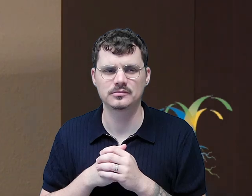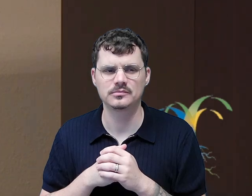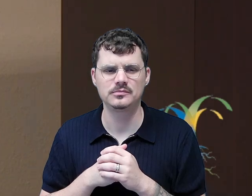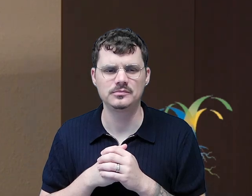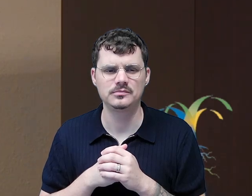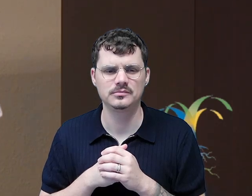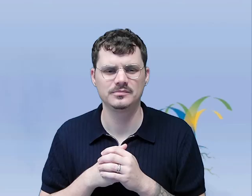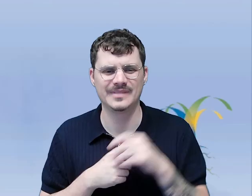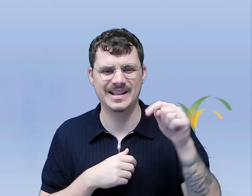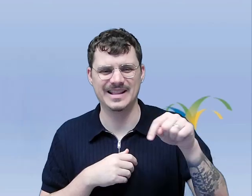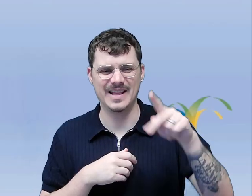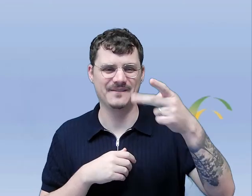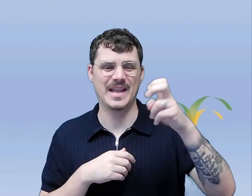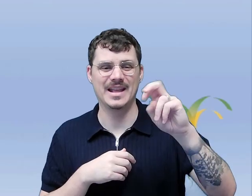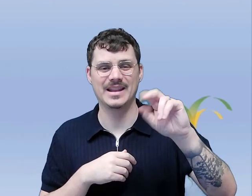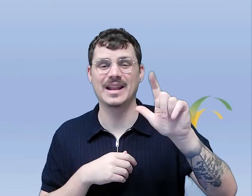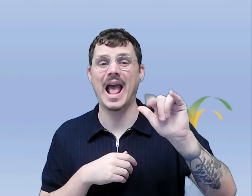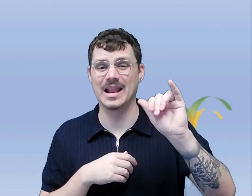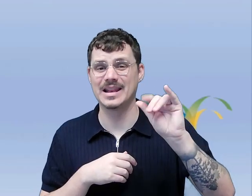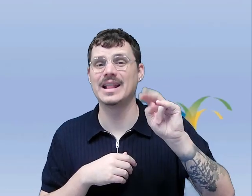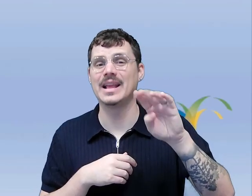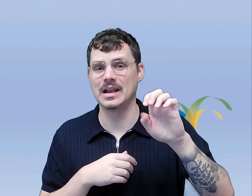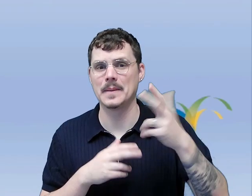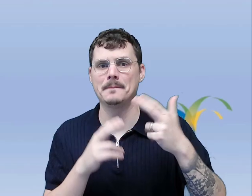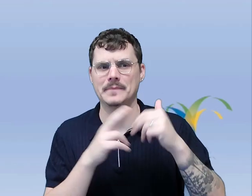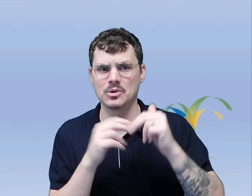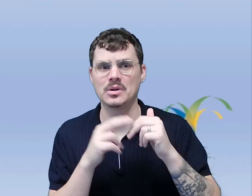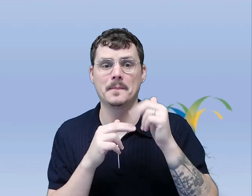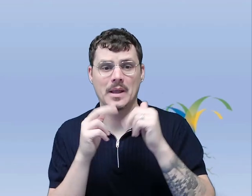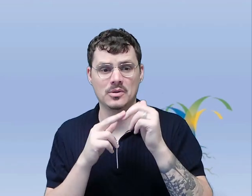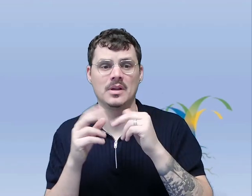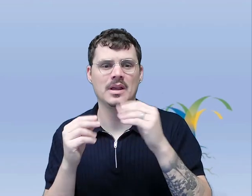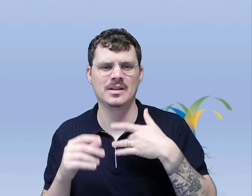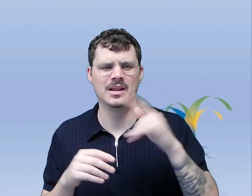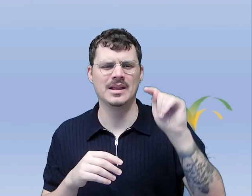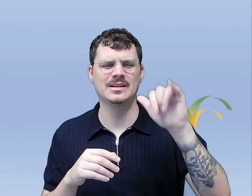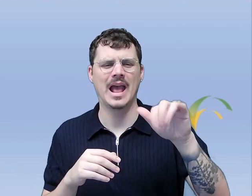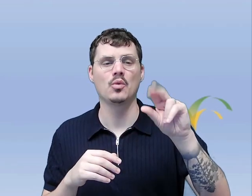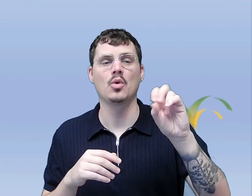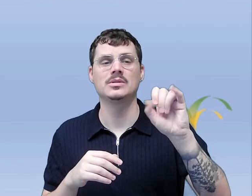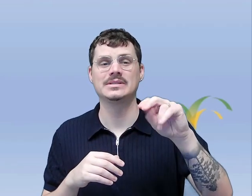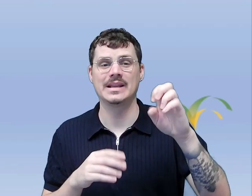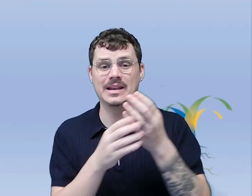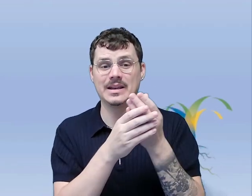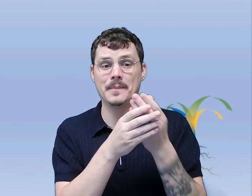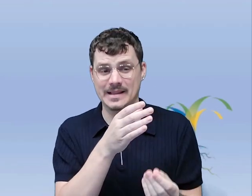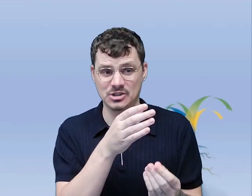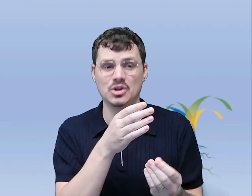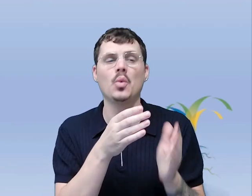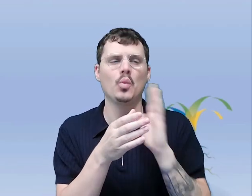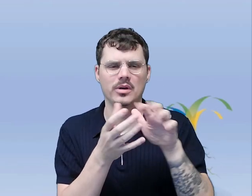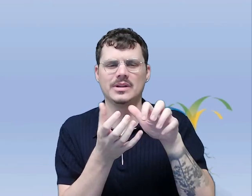and this phenylalanine buildup and often tyrosine